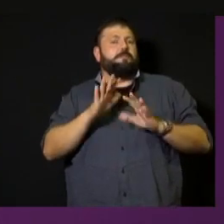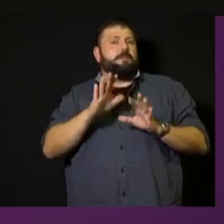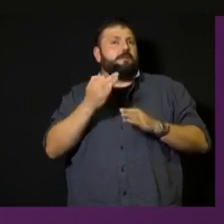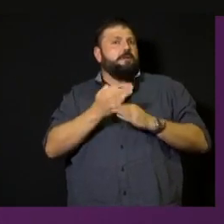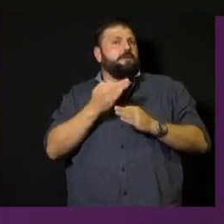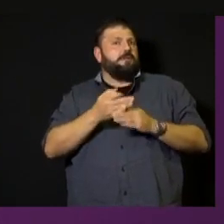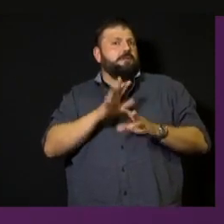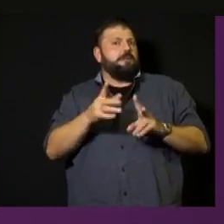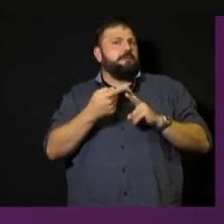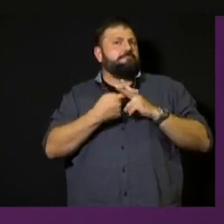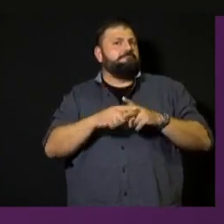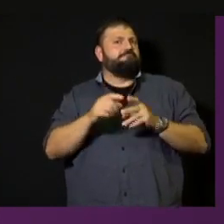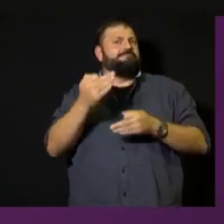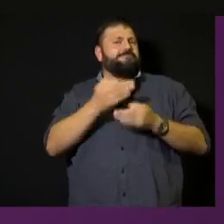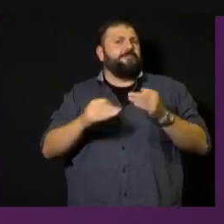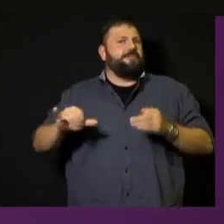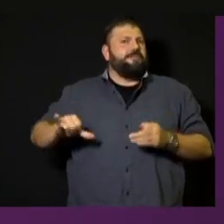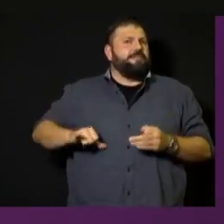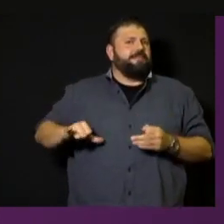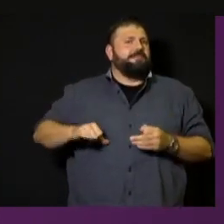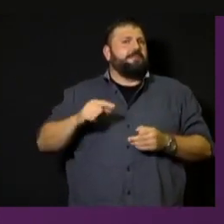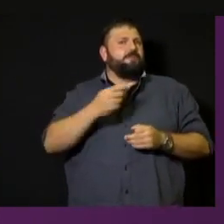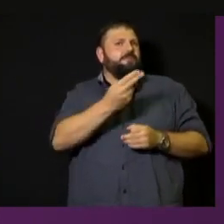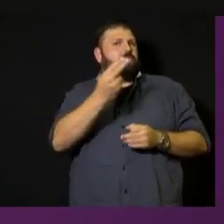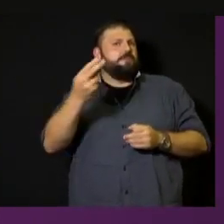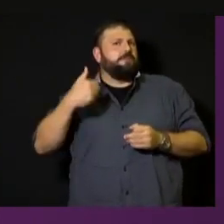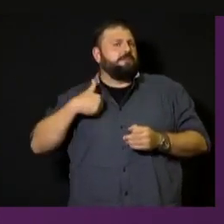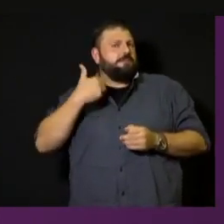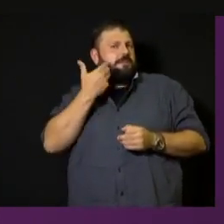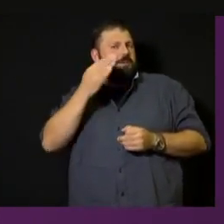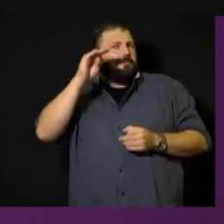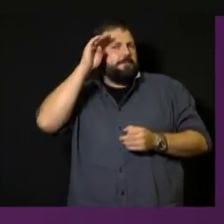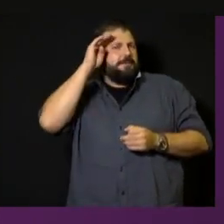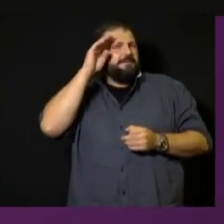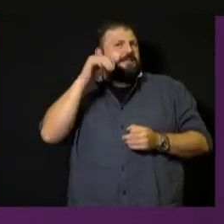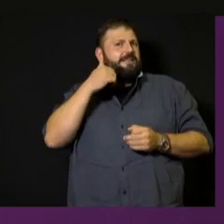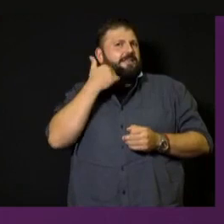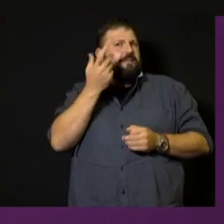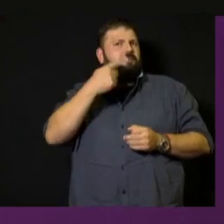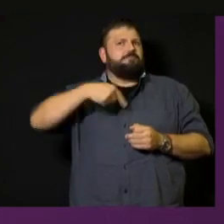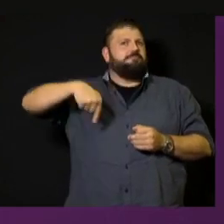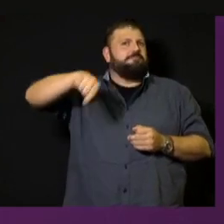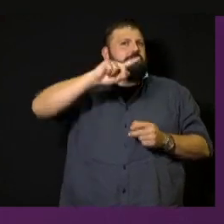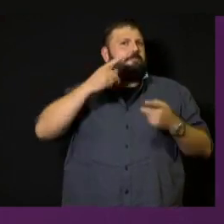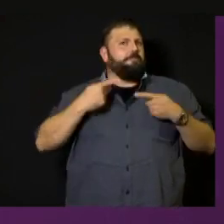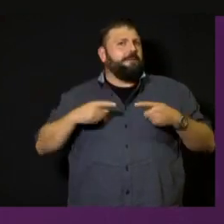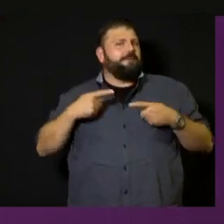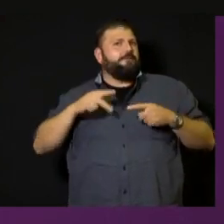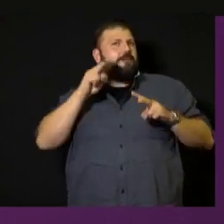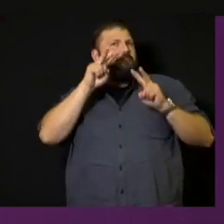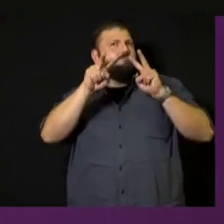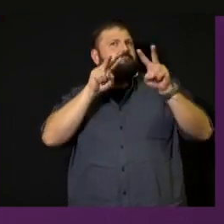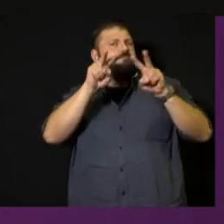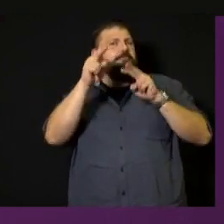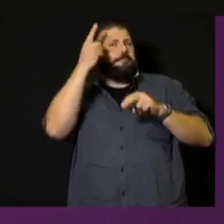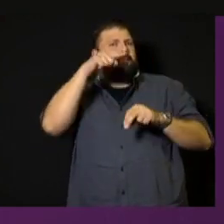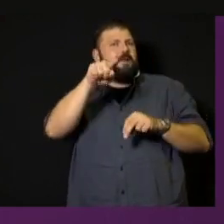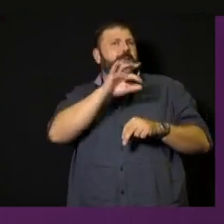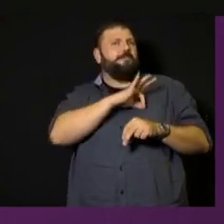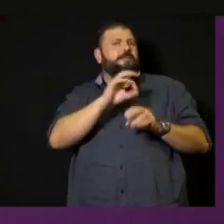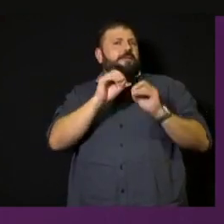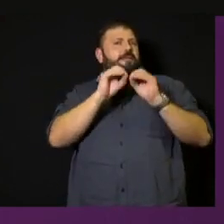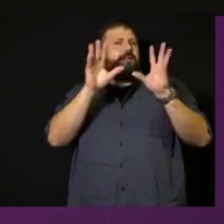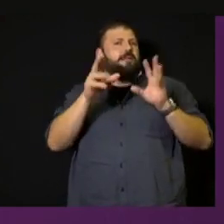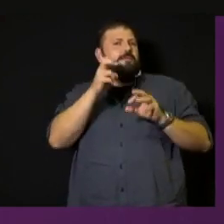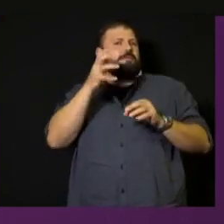this. interesantes de lo que But ustedes we piensan, are inteligentes, receiving a con lot lo of que se quede la information, gente, so la that's visión que ustedes important tienen de su empresa for the en el people. futuro. The vision A of ver,